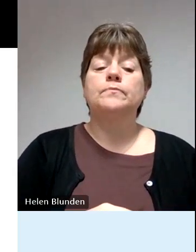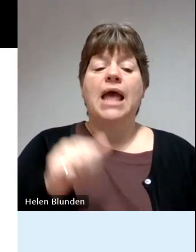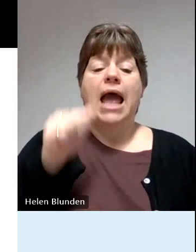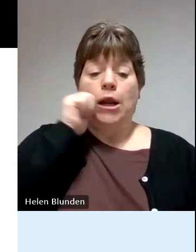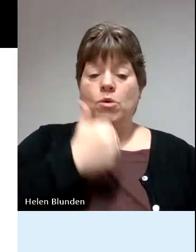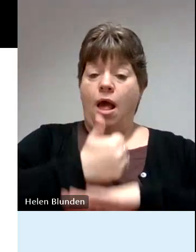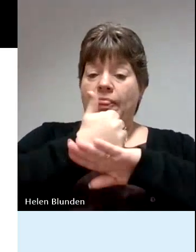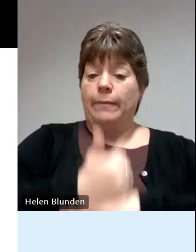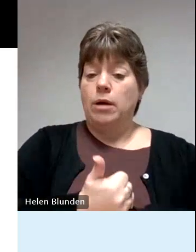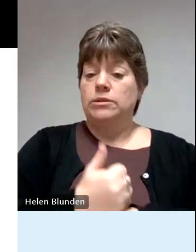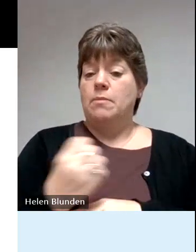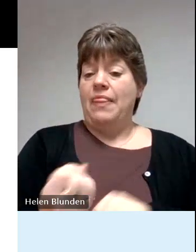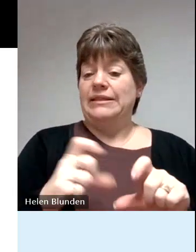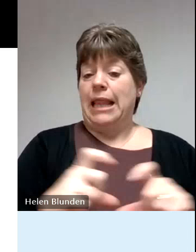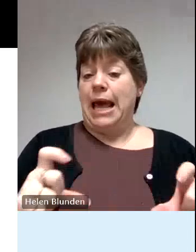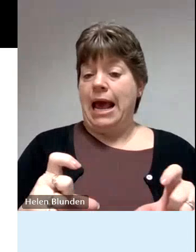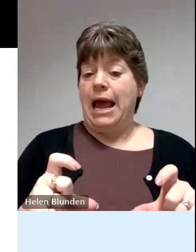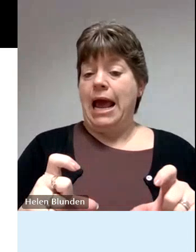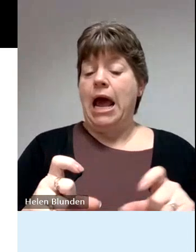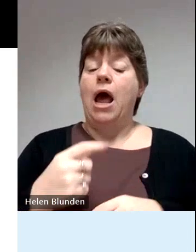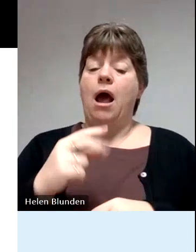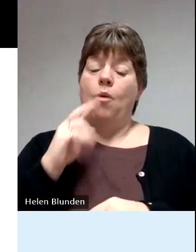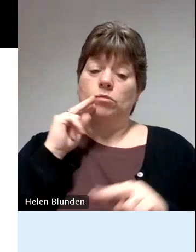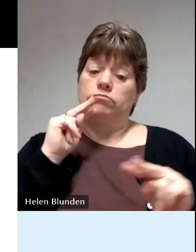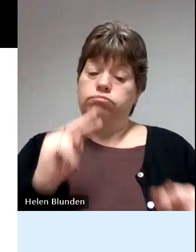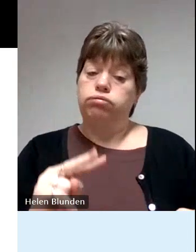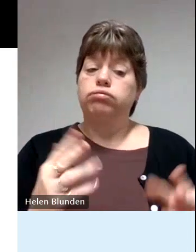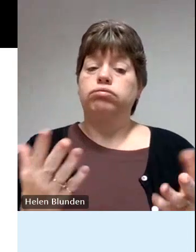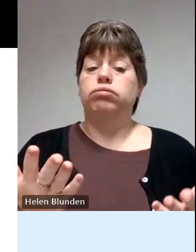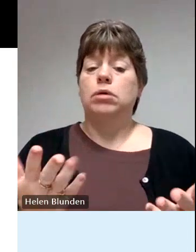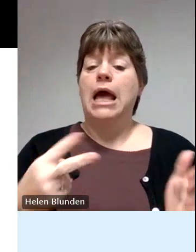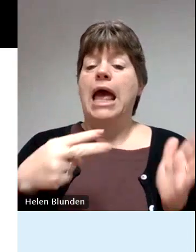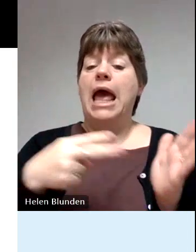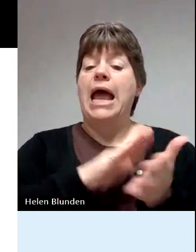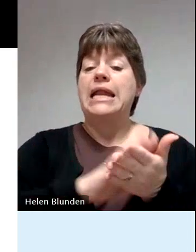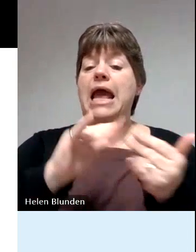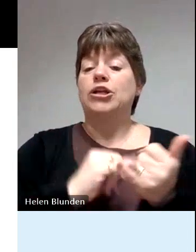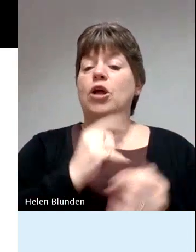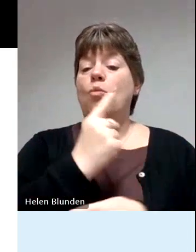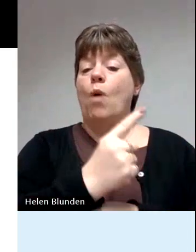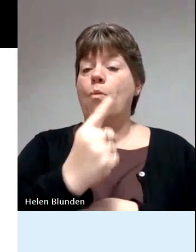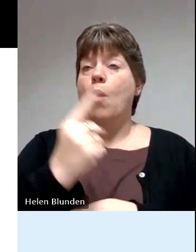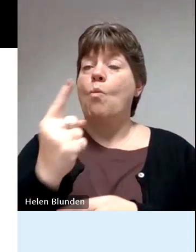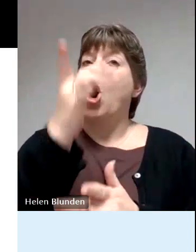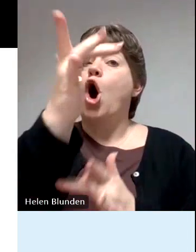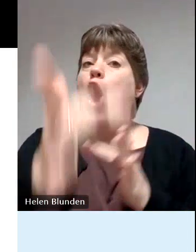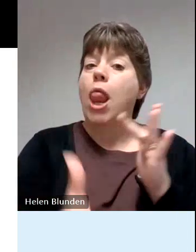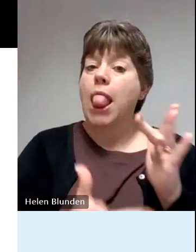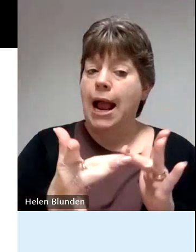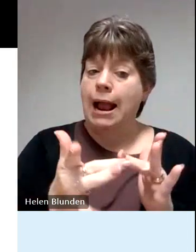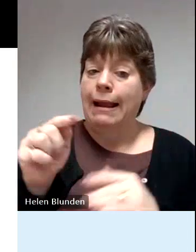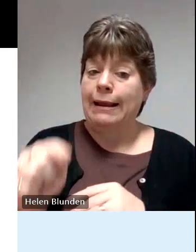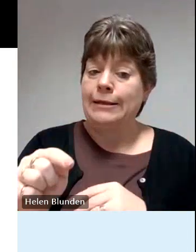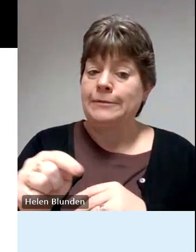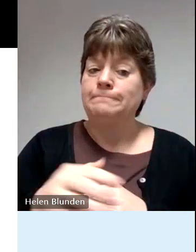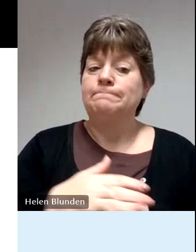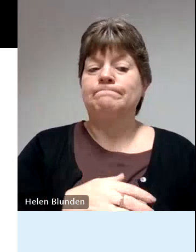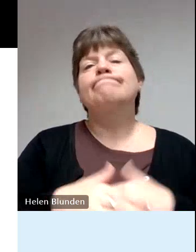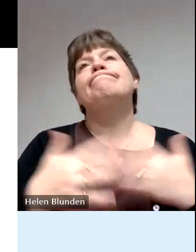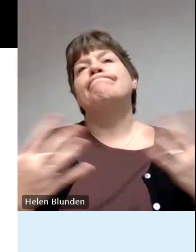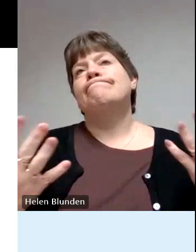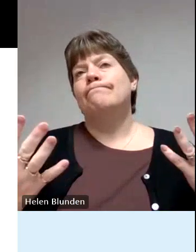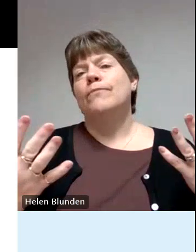of the slide, I will just draw attention again to NHS 111 online. Of course, we